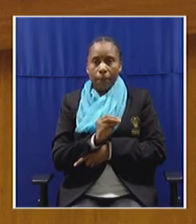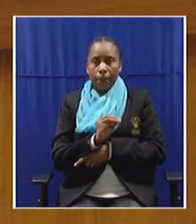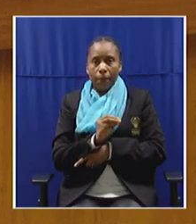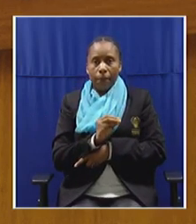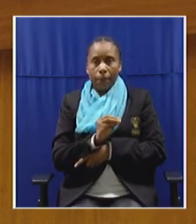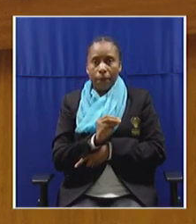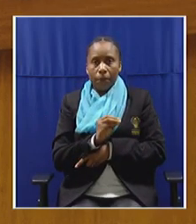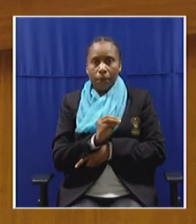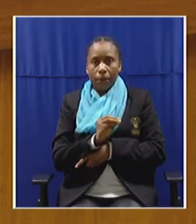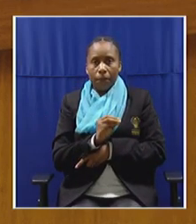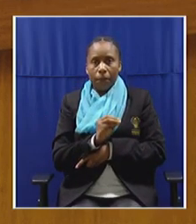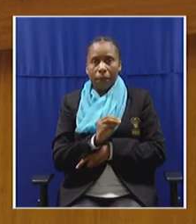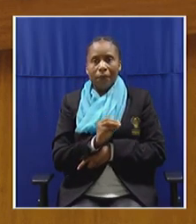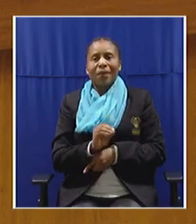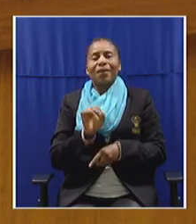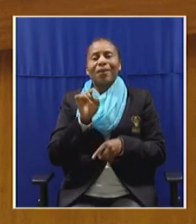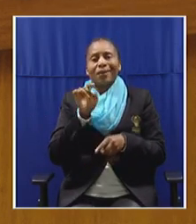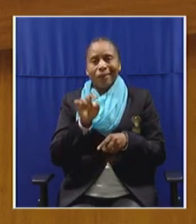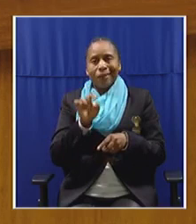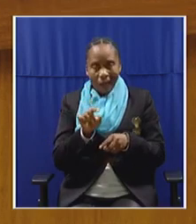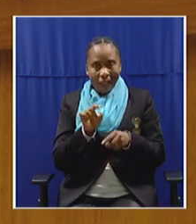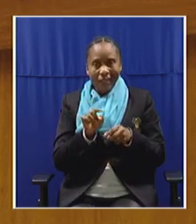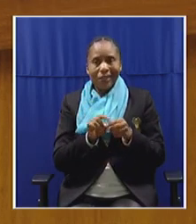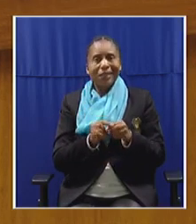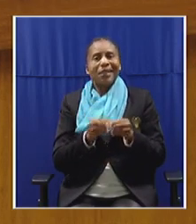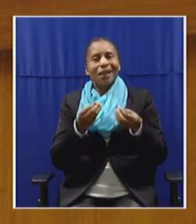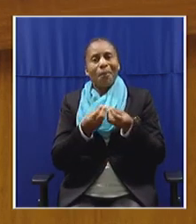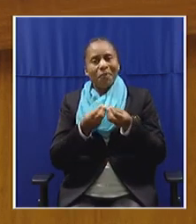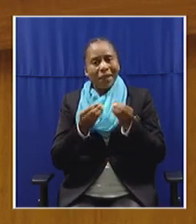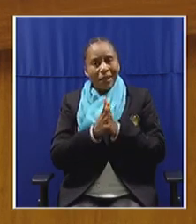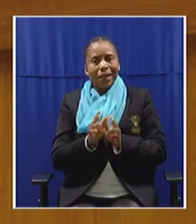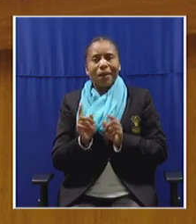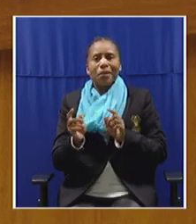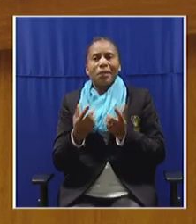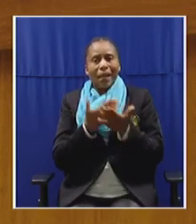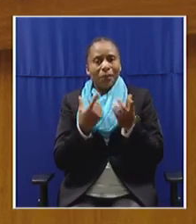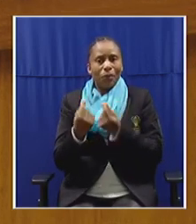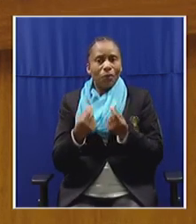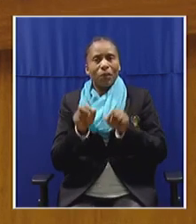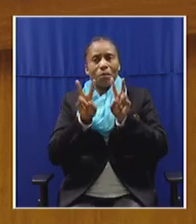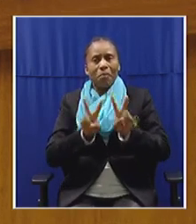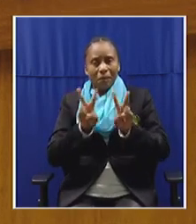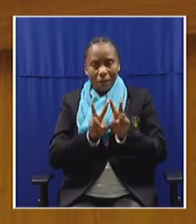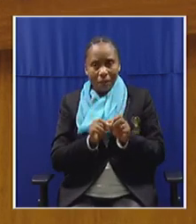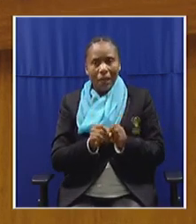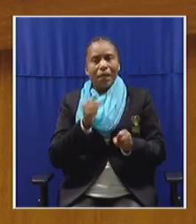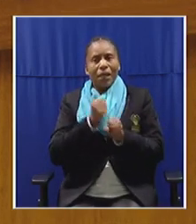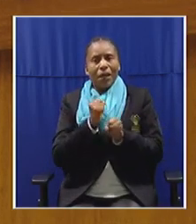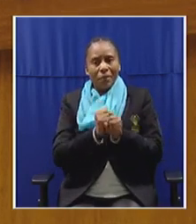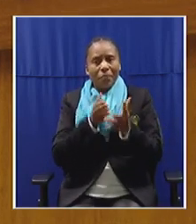It is a lasting peace and means equitable access to land.